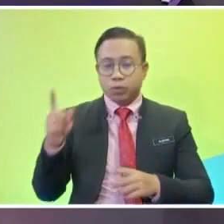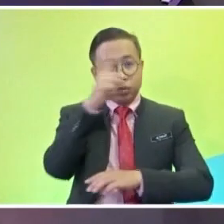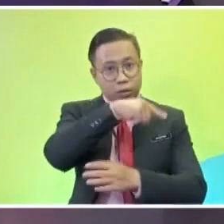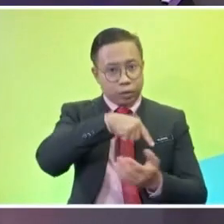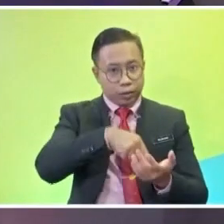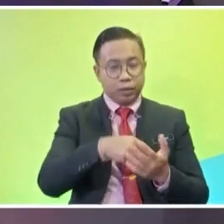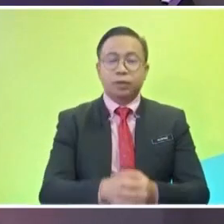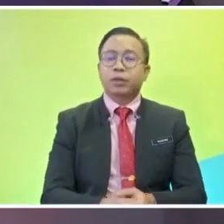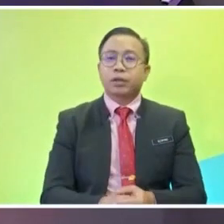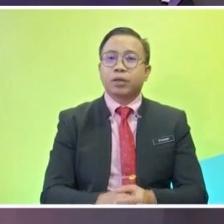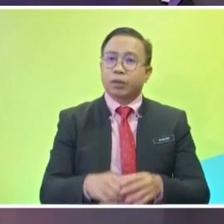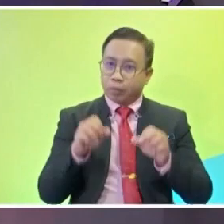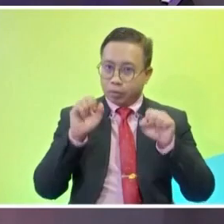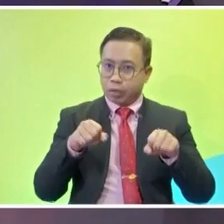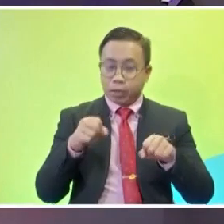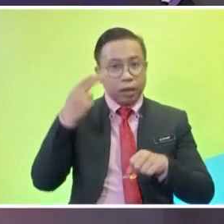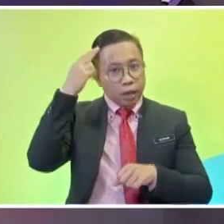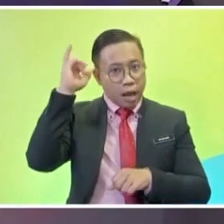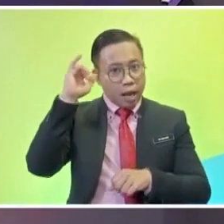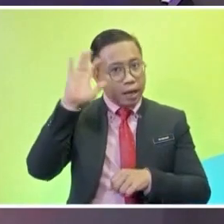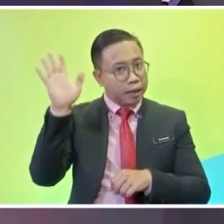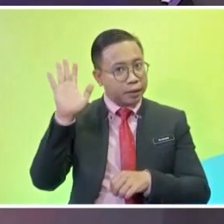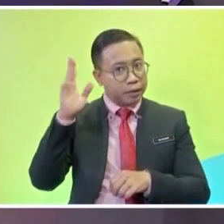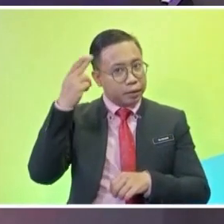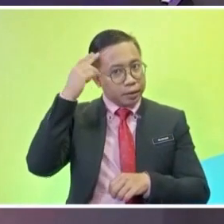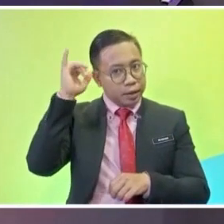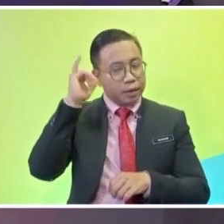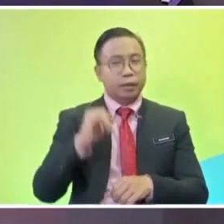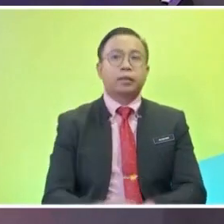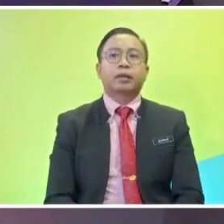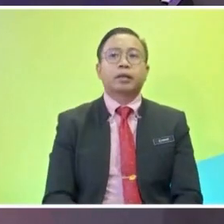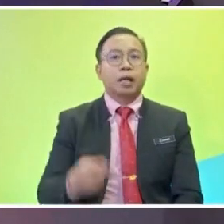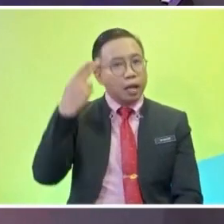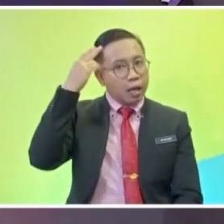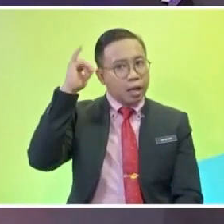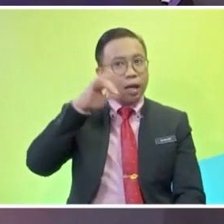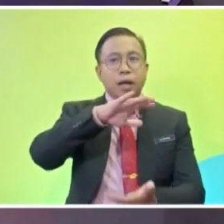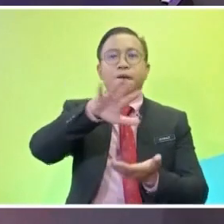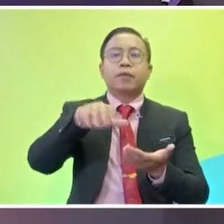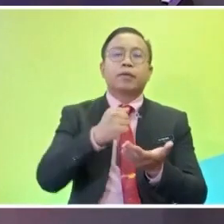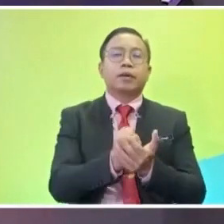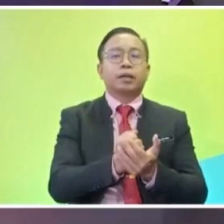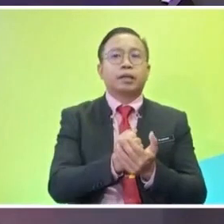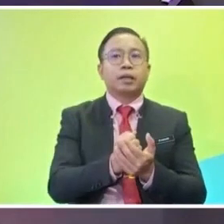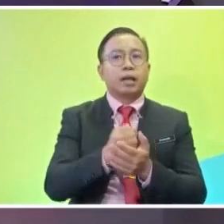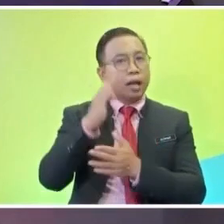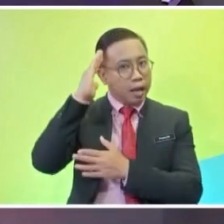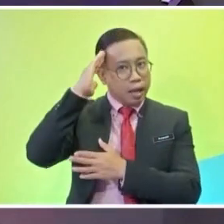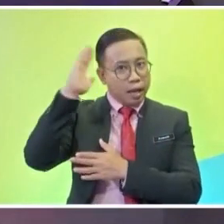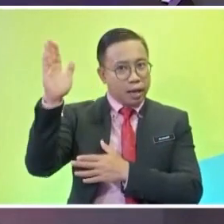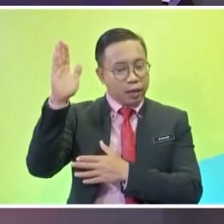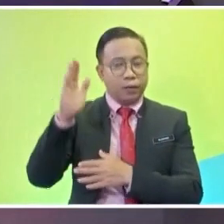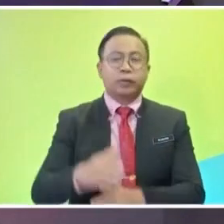today's episode? Can we say hi to them? Where are they? Where are my friends for today? Hi everyone! Hello! There they